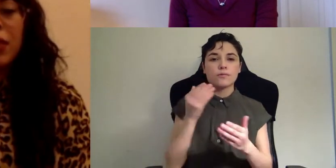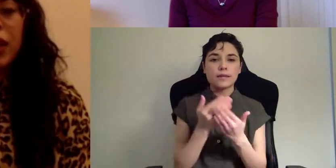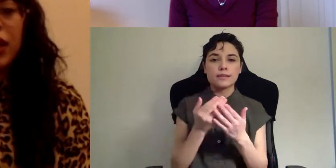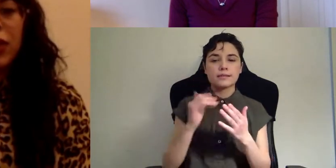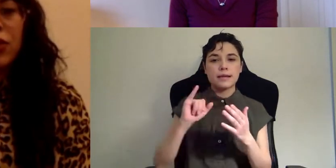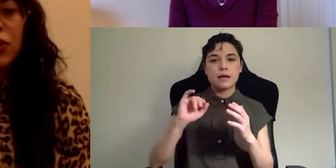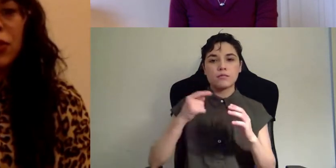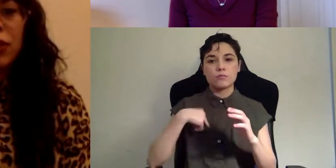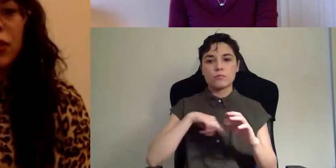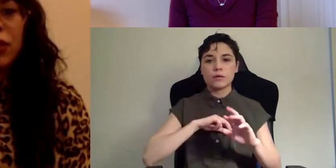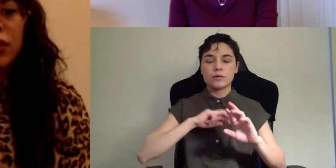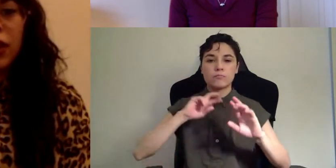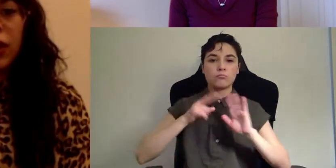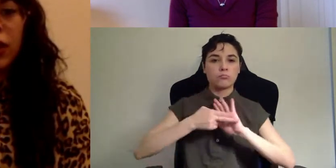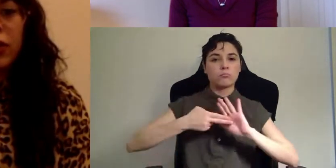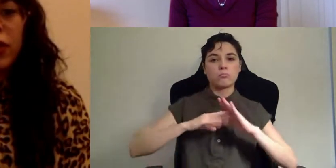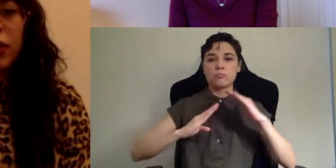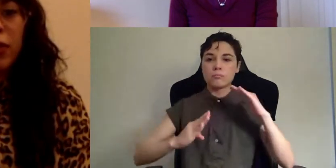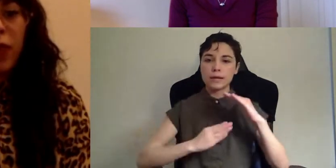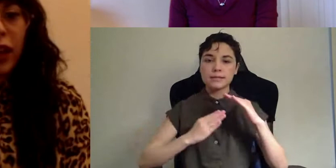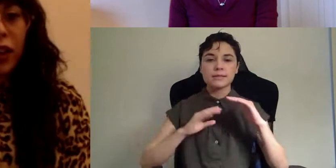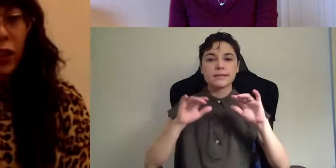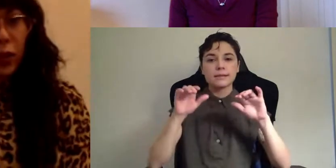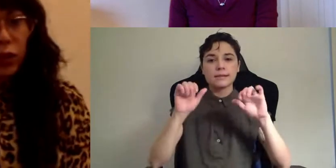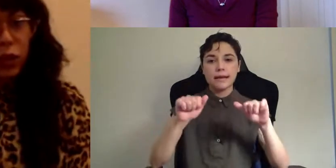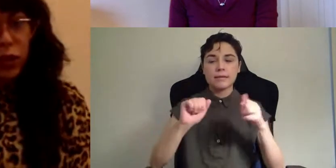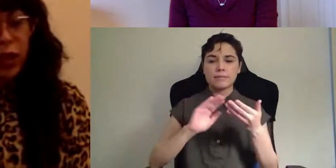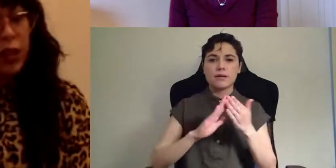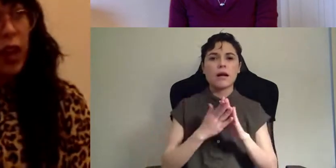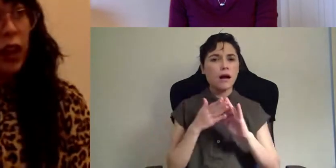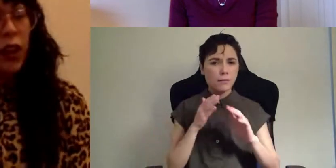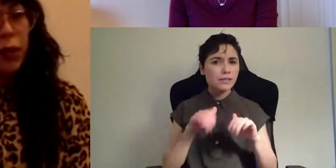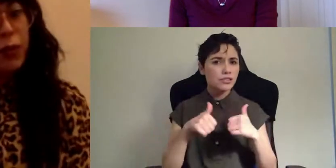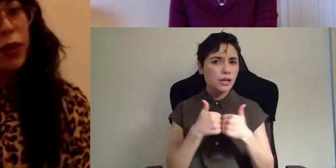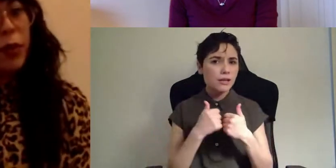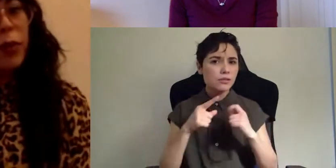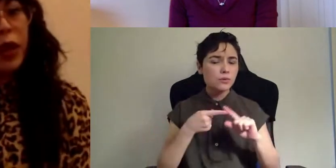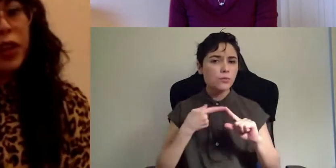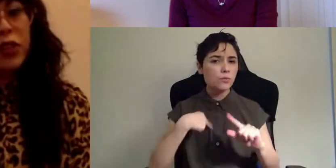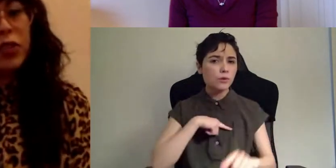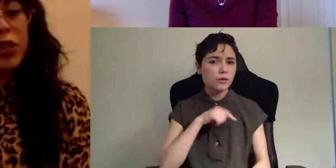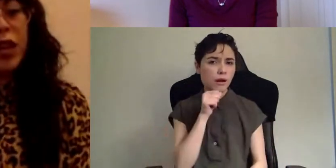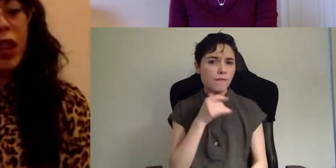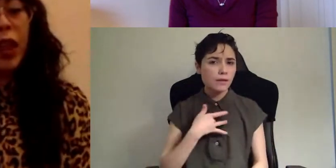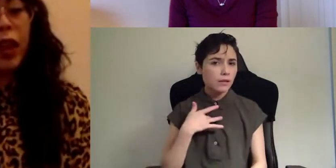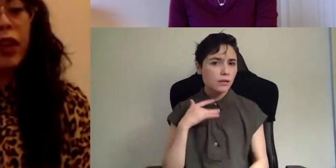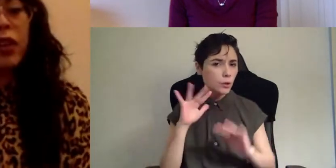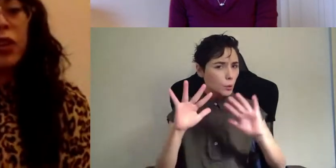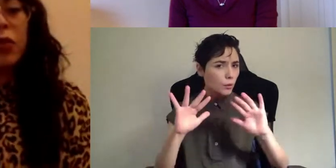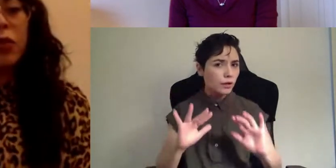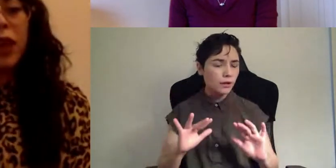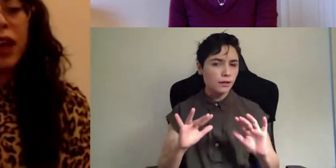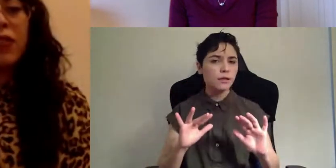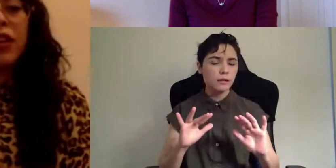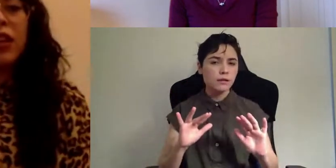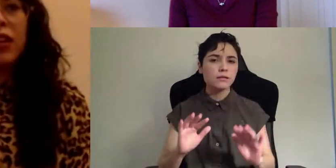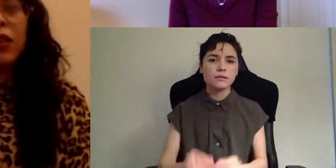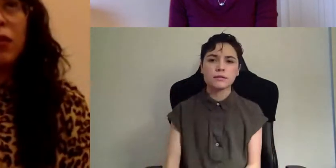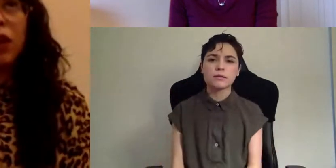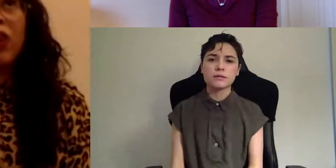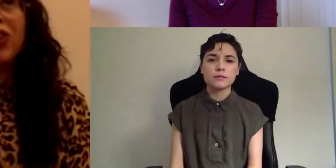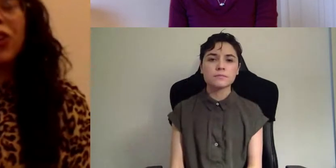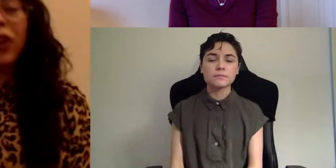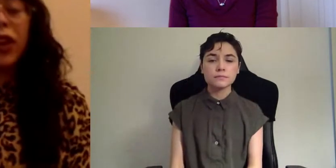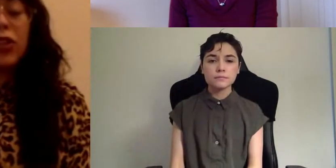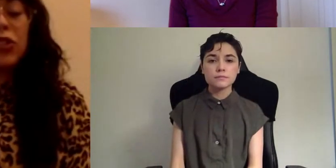those things can make a huge difference. You know, I'll put my nutritionist hat on for a moment and just say, like,